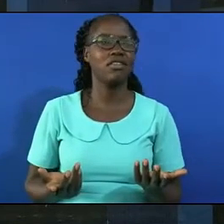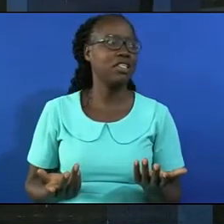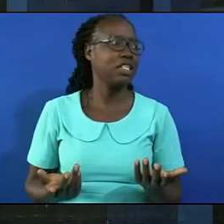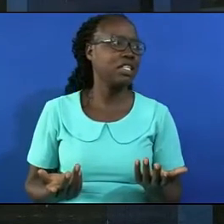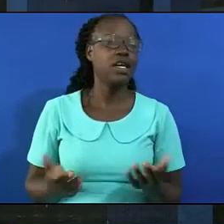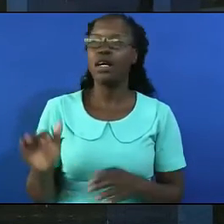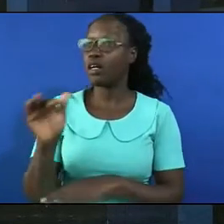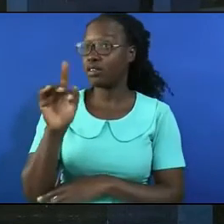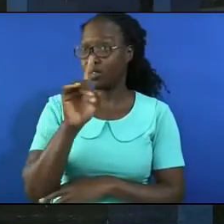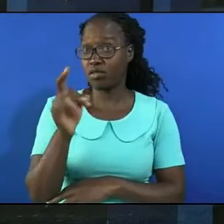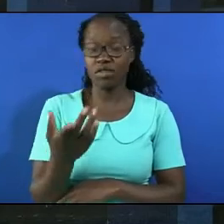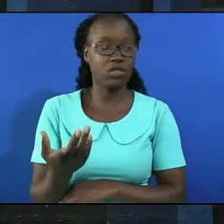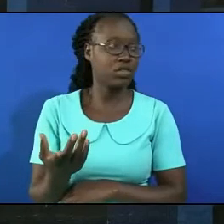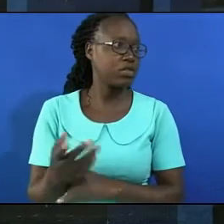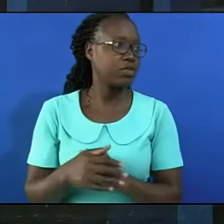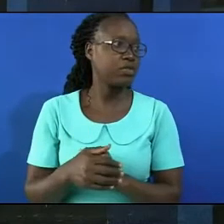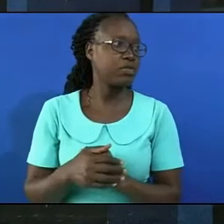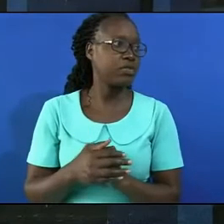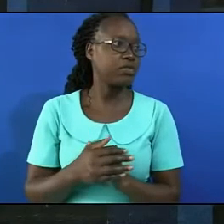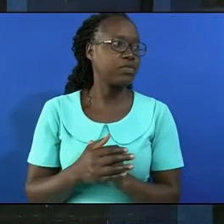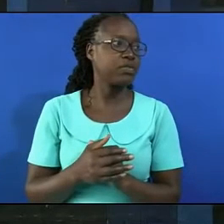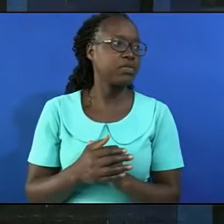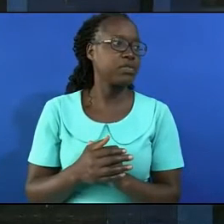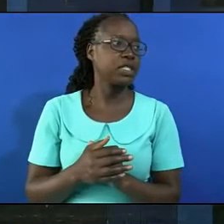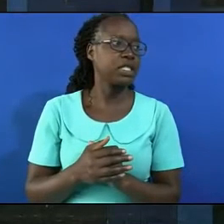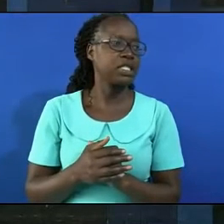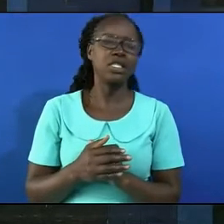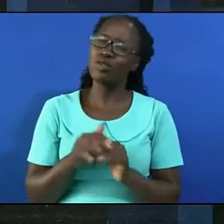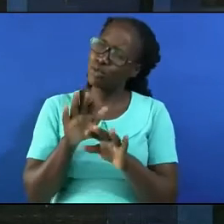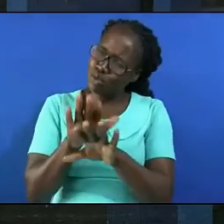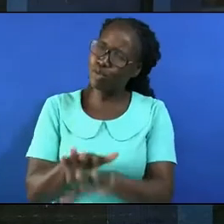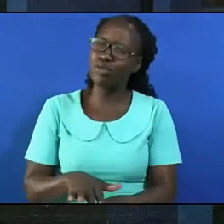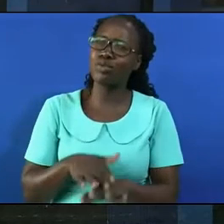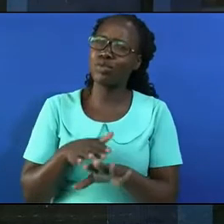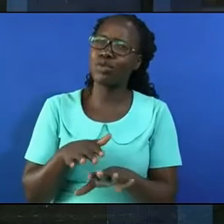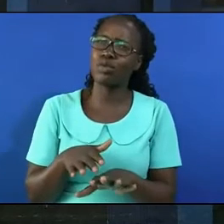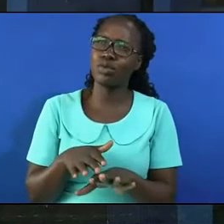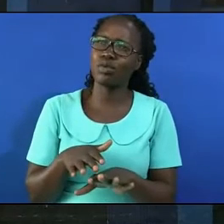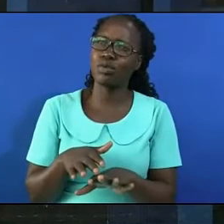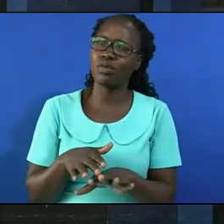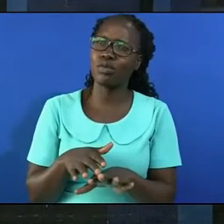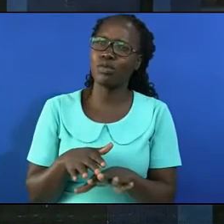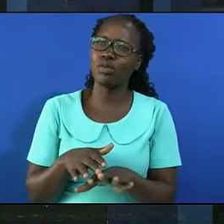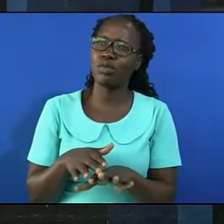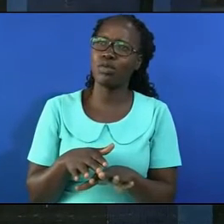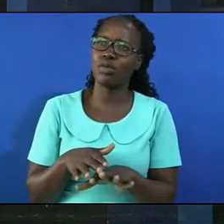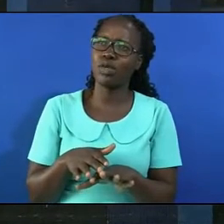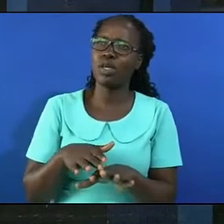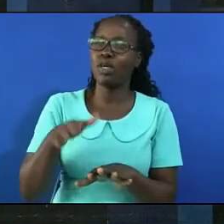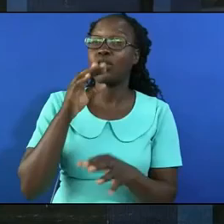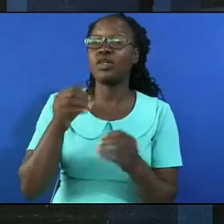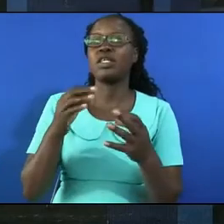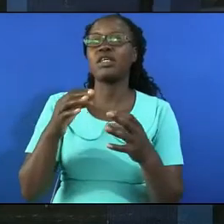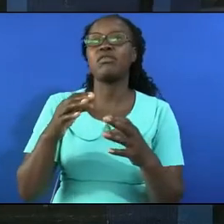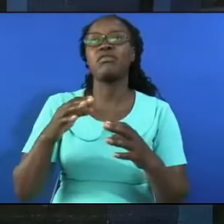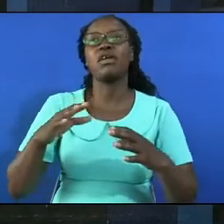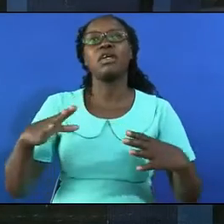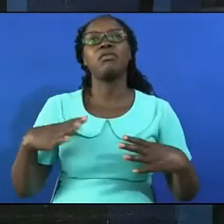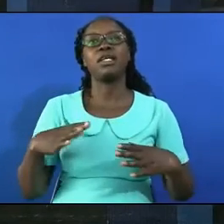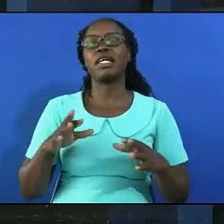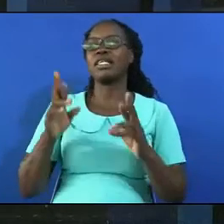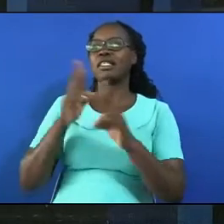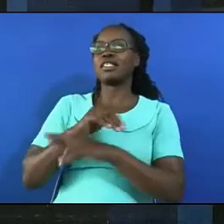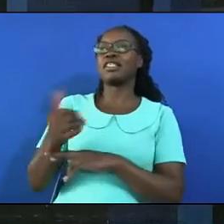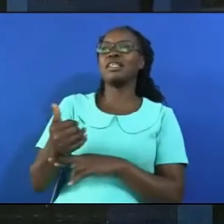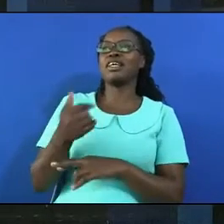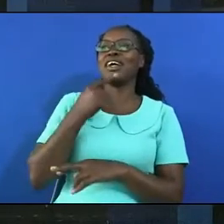Now I'm just asking, how many lessons do you want to be given in life? Can't you slow down? God even gave you a break and rested the other one so